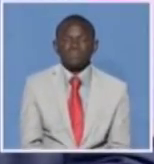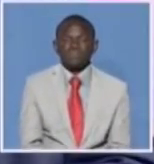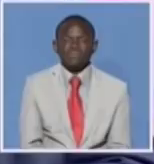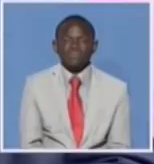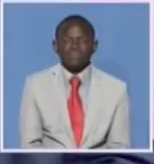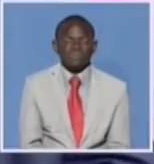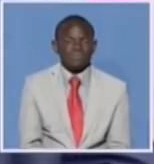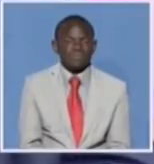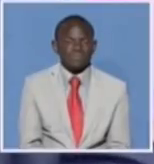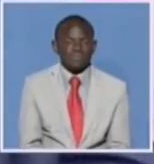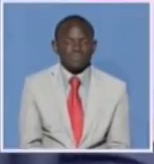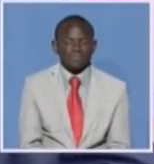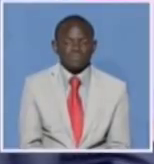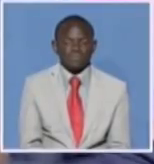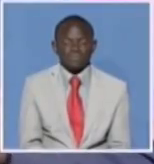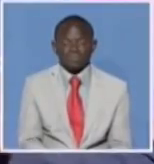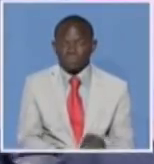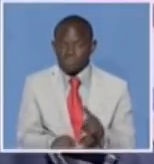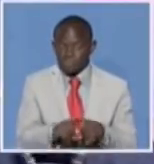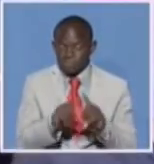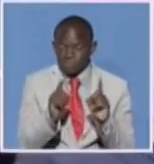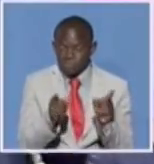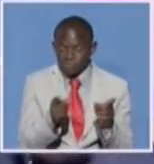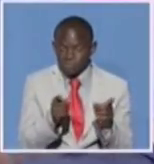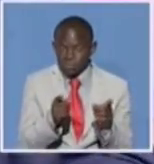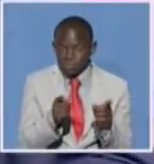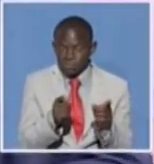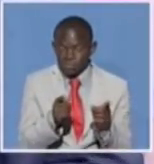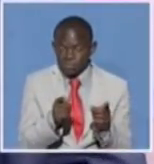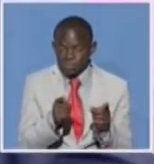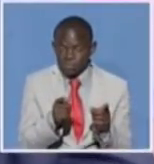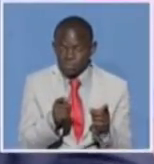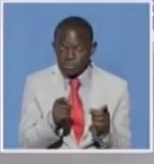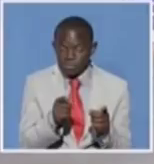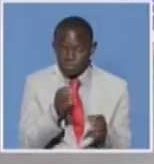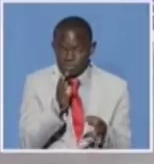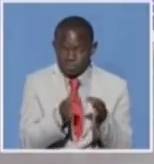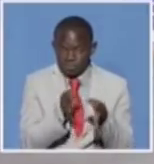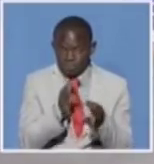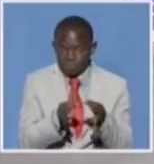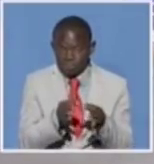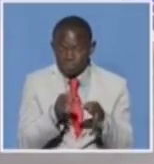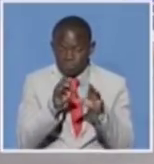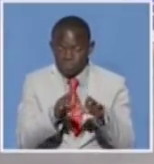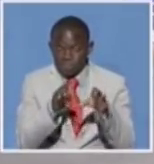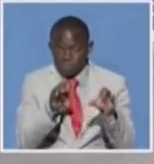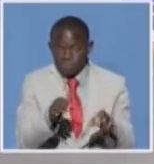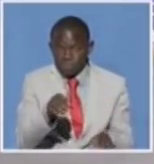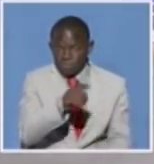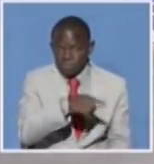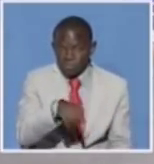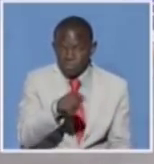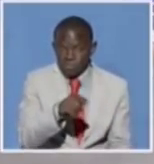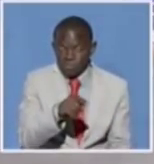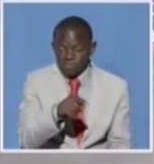those children you classify as in that grouping, if the language of play for